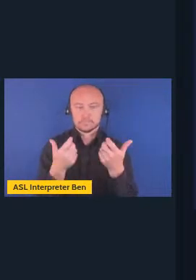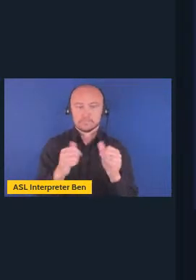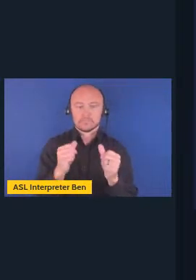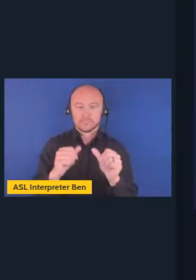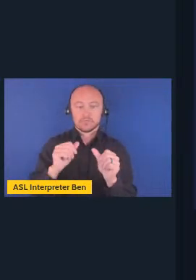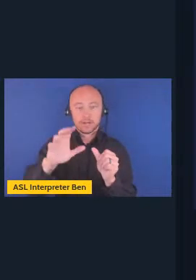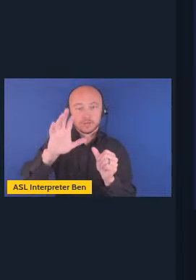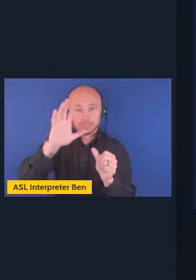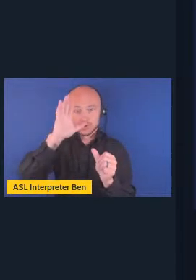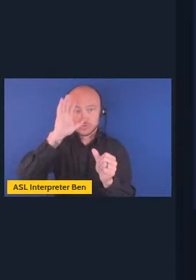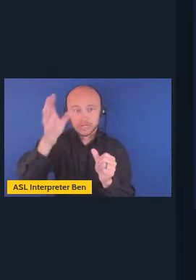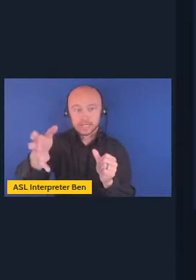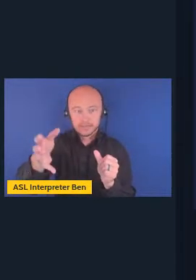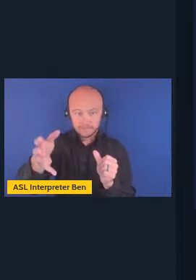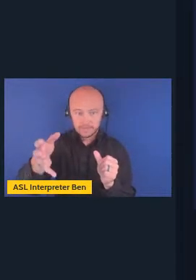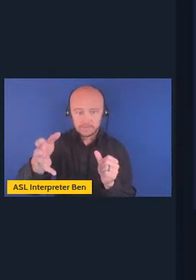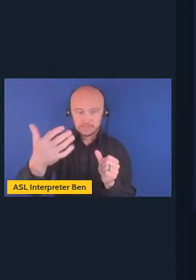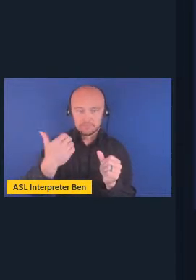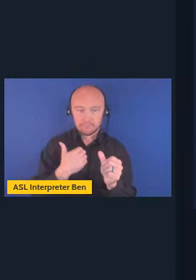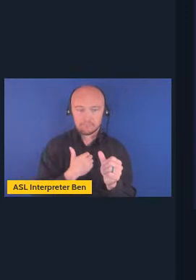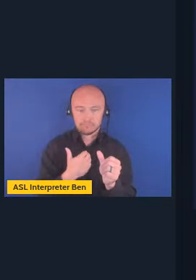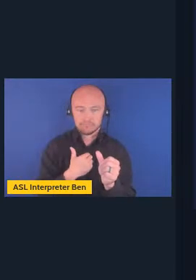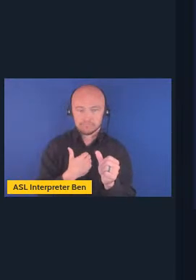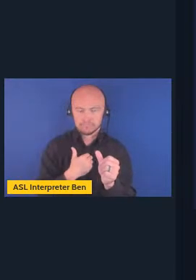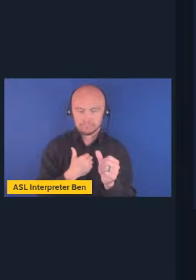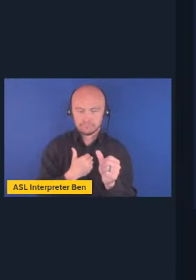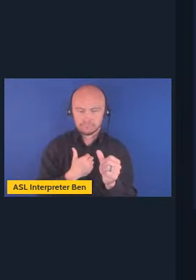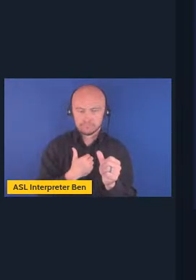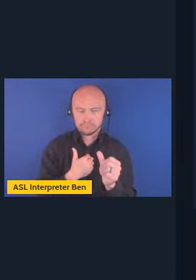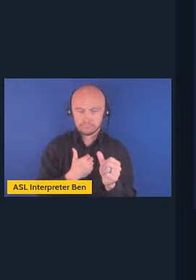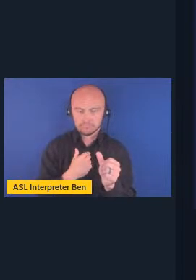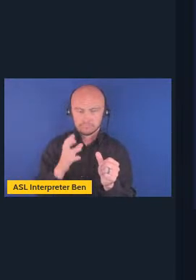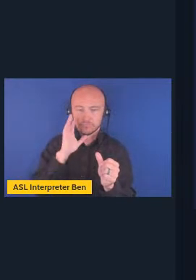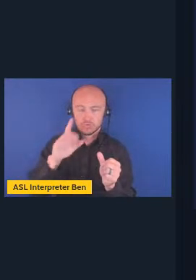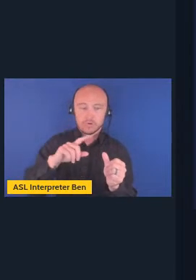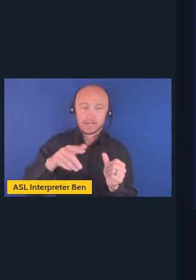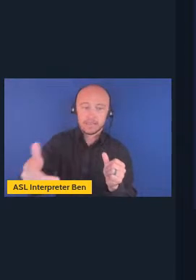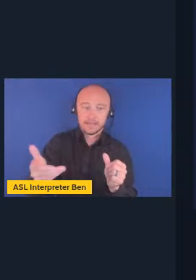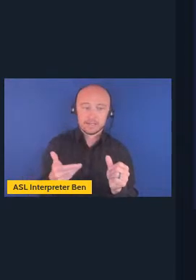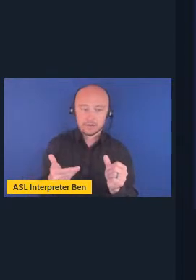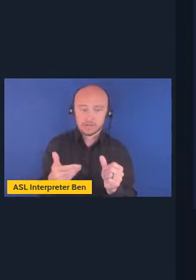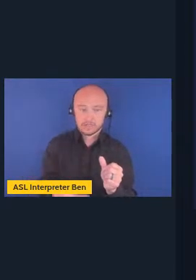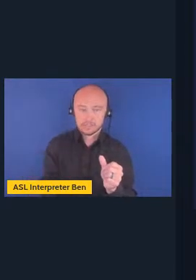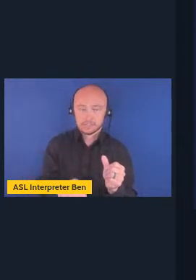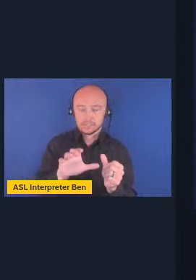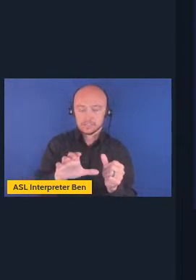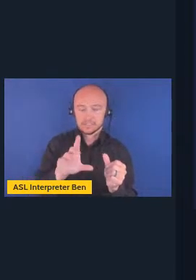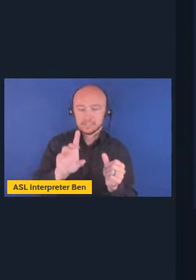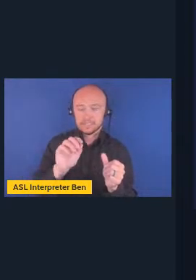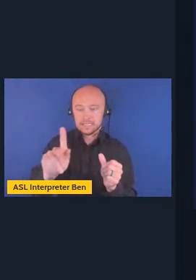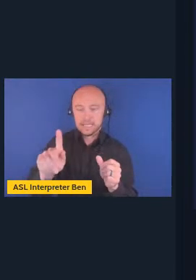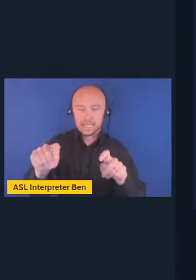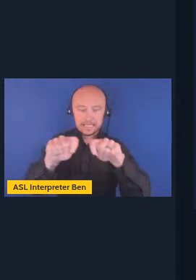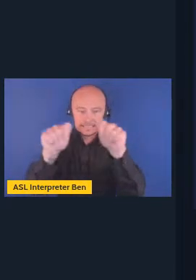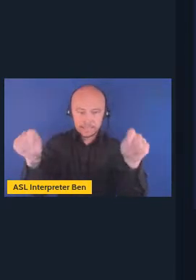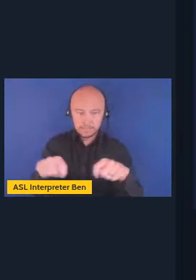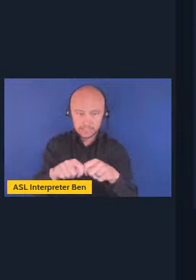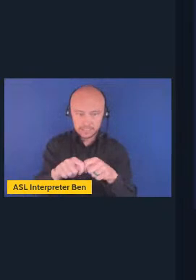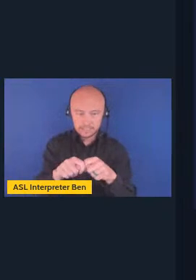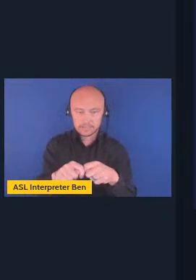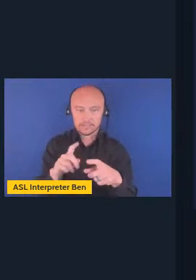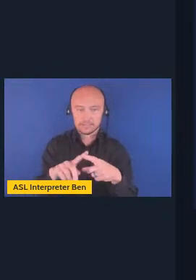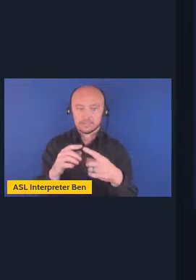creative here so that we have created this introduction in CDK template. And today